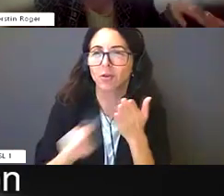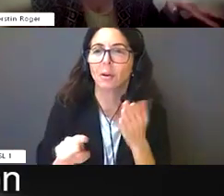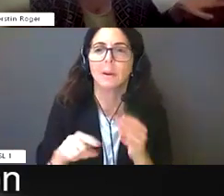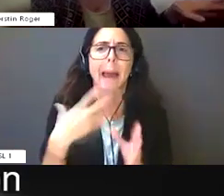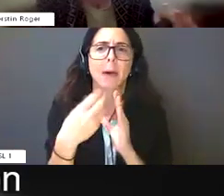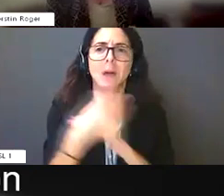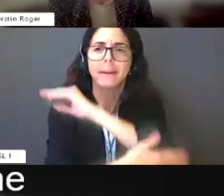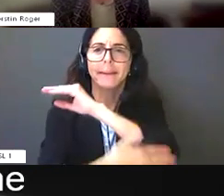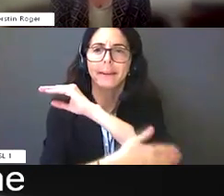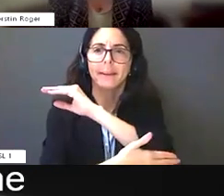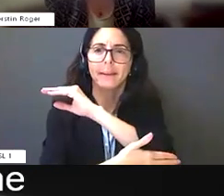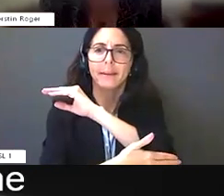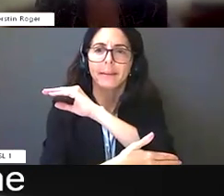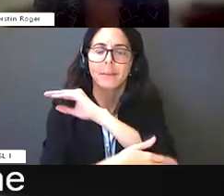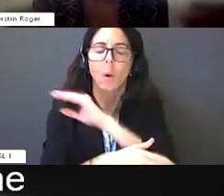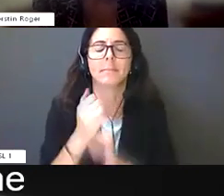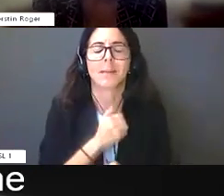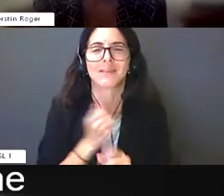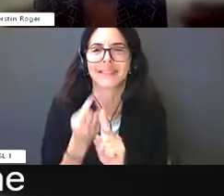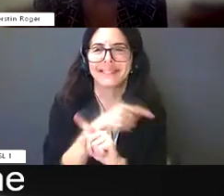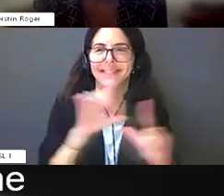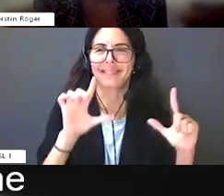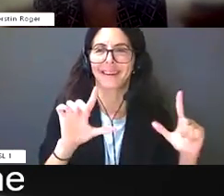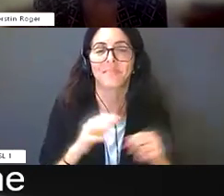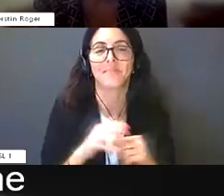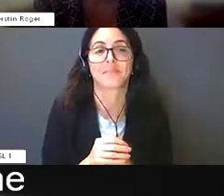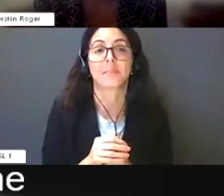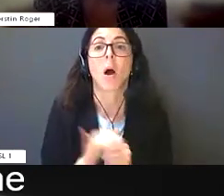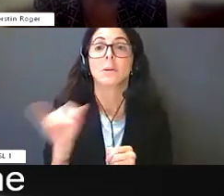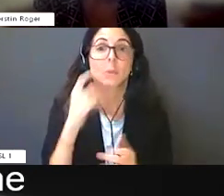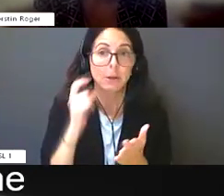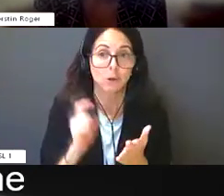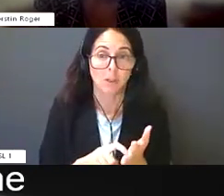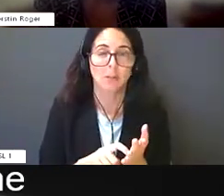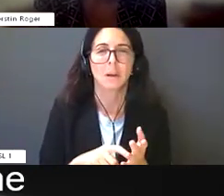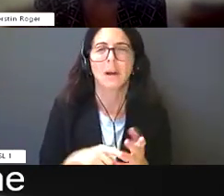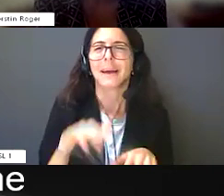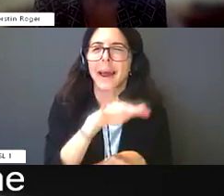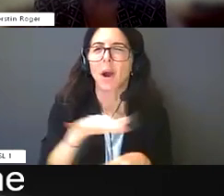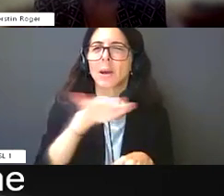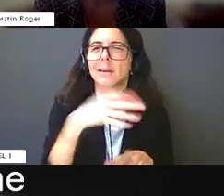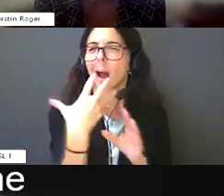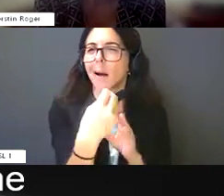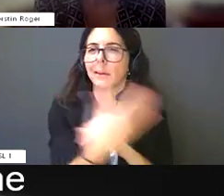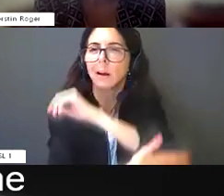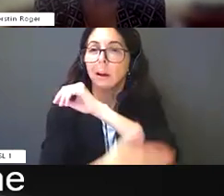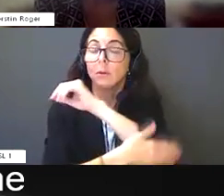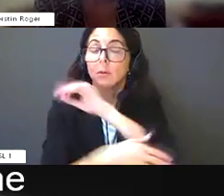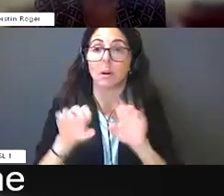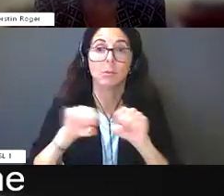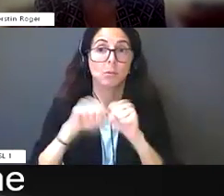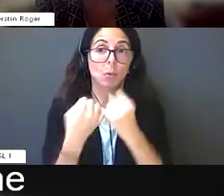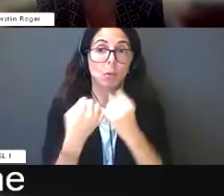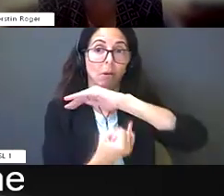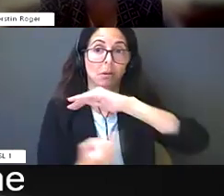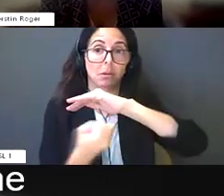I just wanted to finish up the other slide. We've also discovered in rural settings that social isolation may